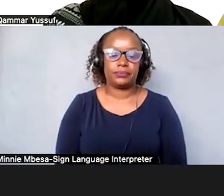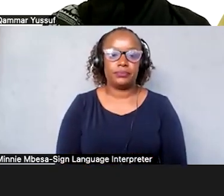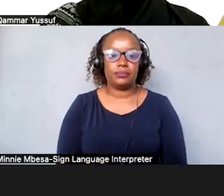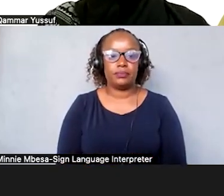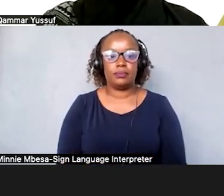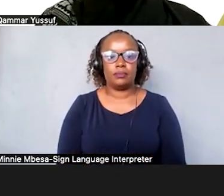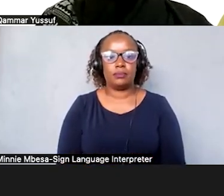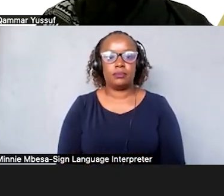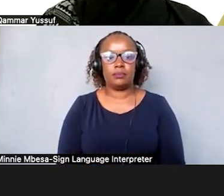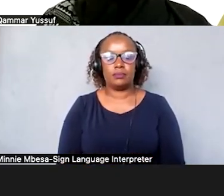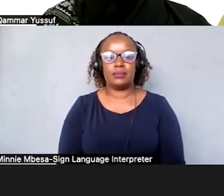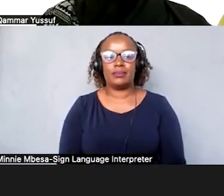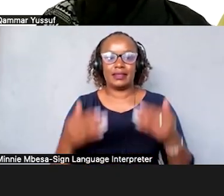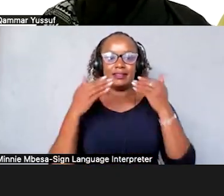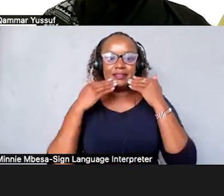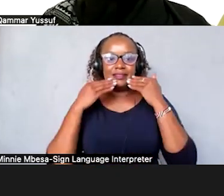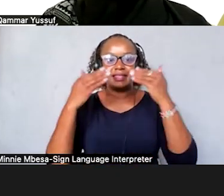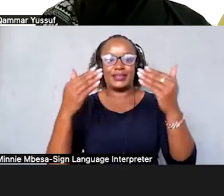Oh, thank you. Thank you. Yeah.